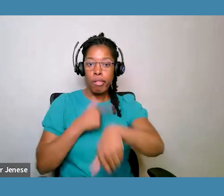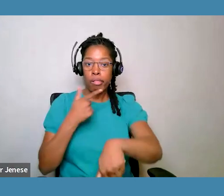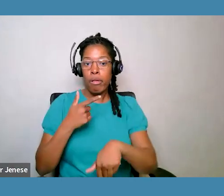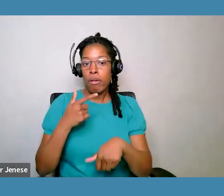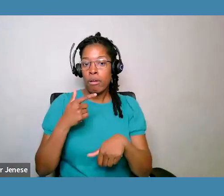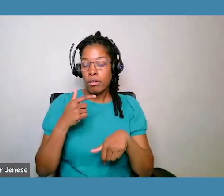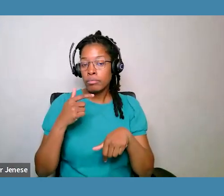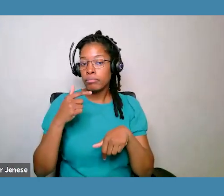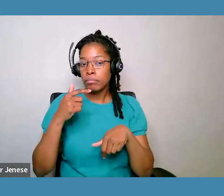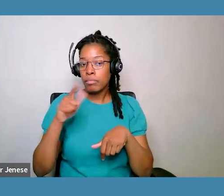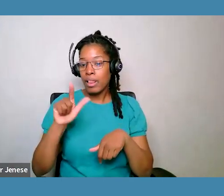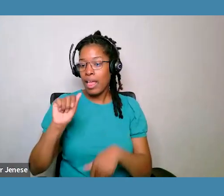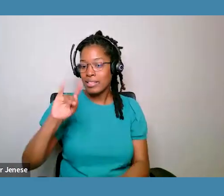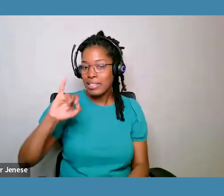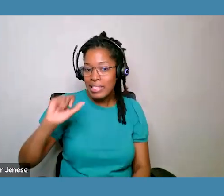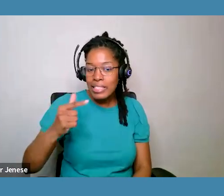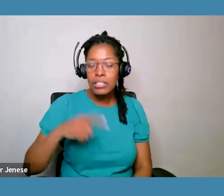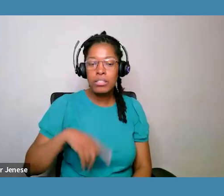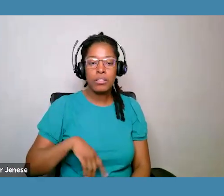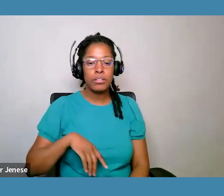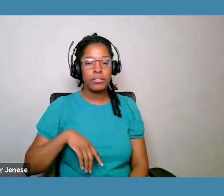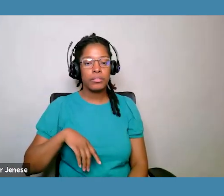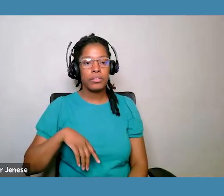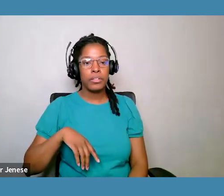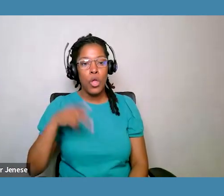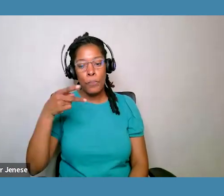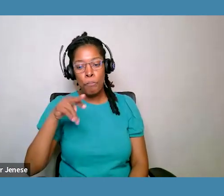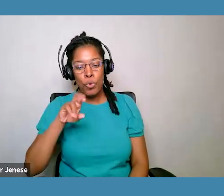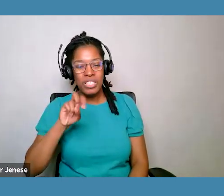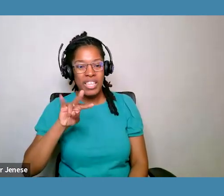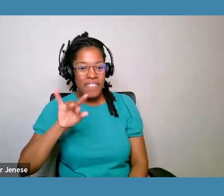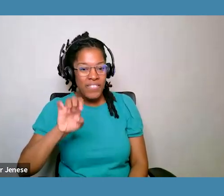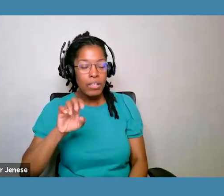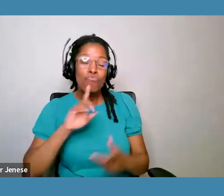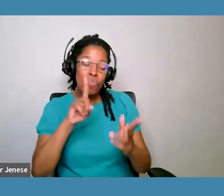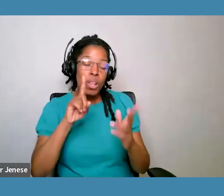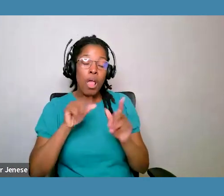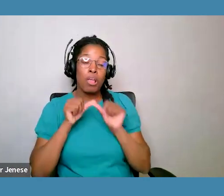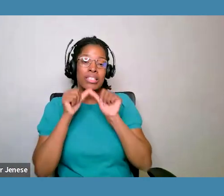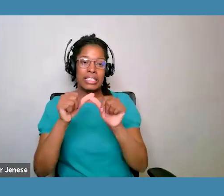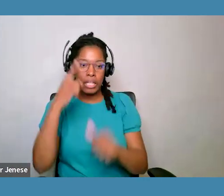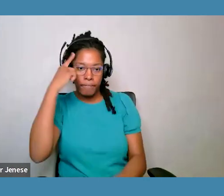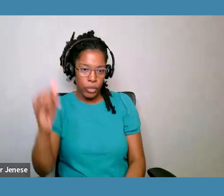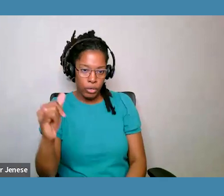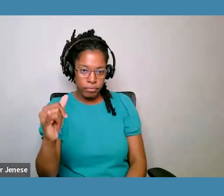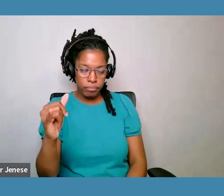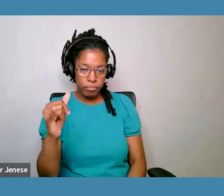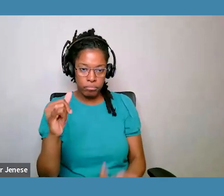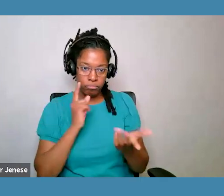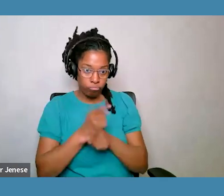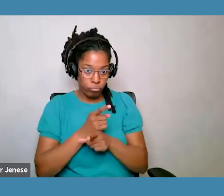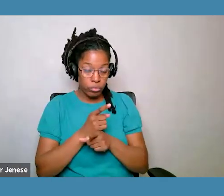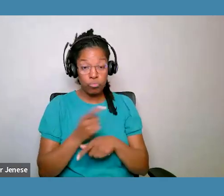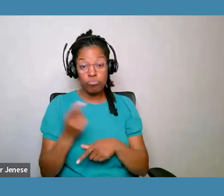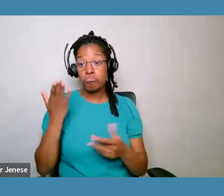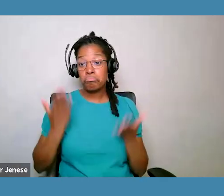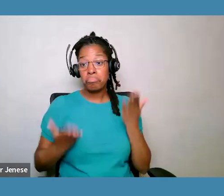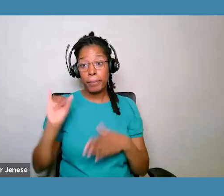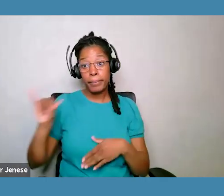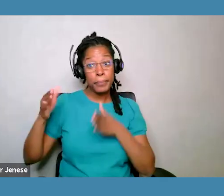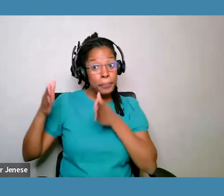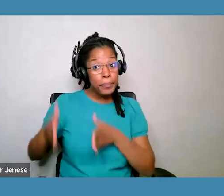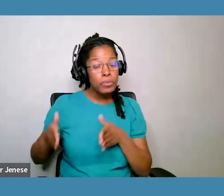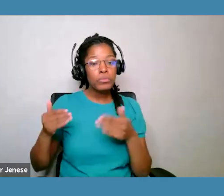or expected to continue indefinitely, right? So if maybe the person